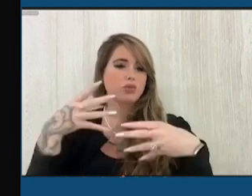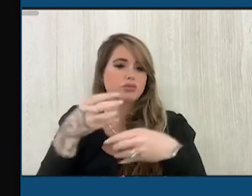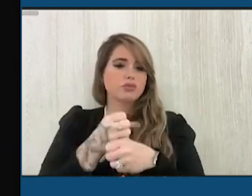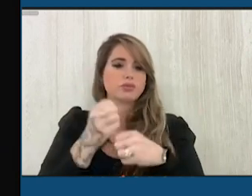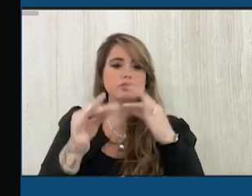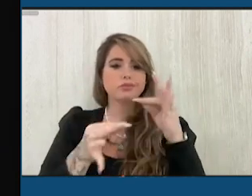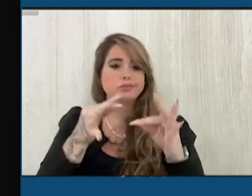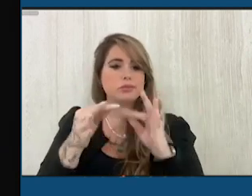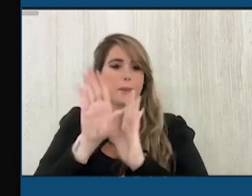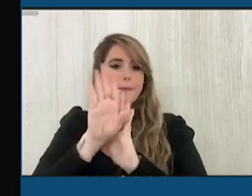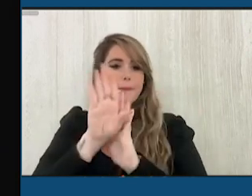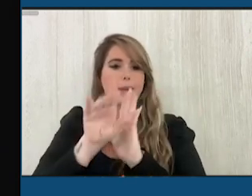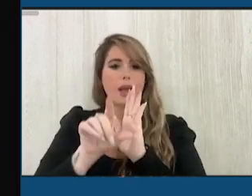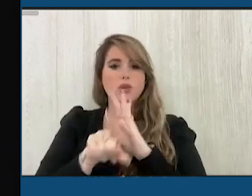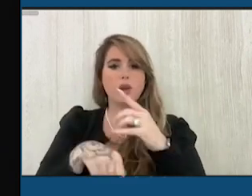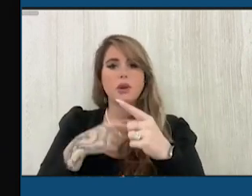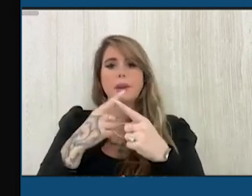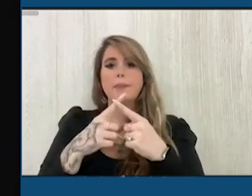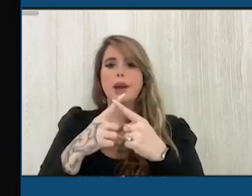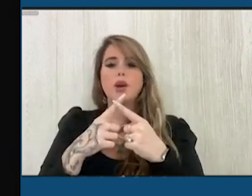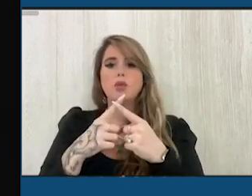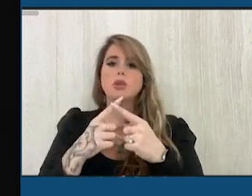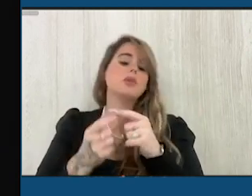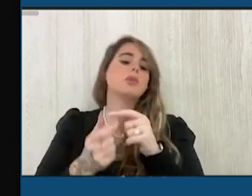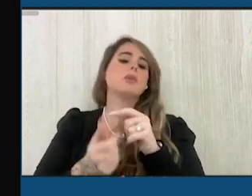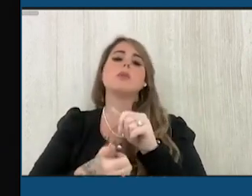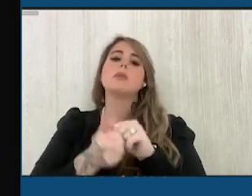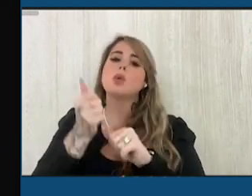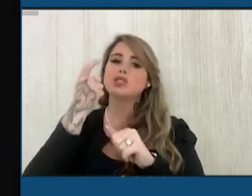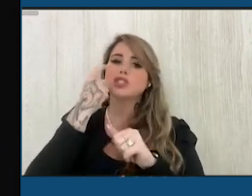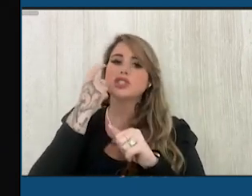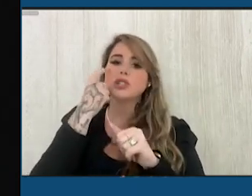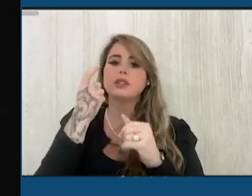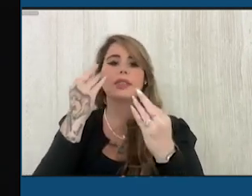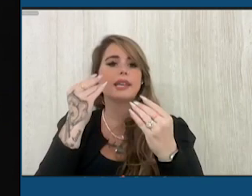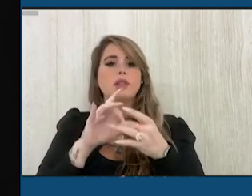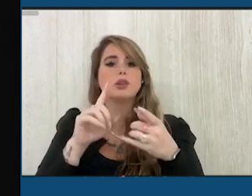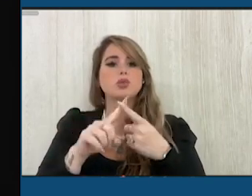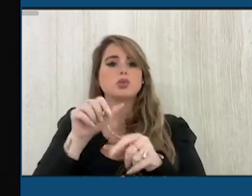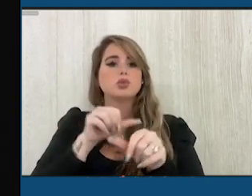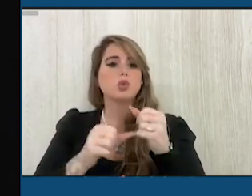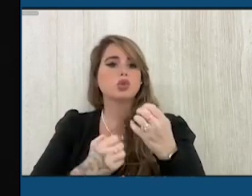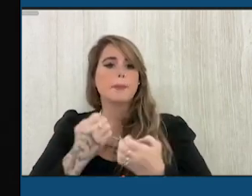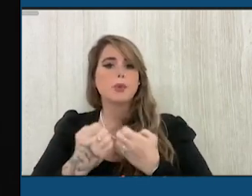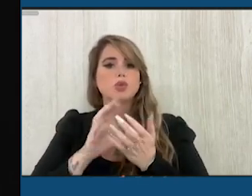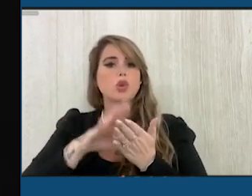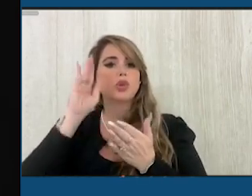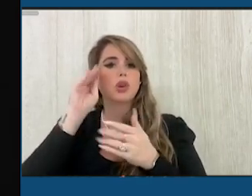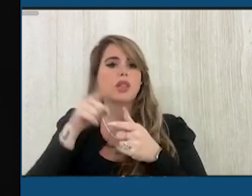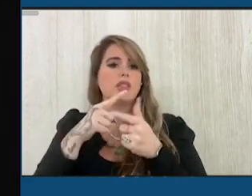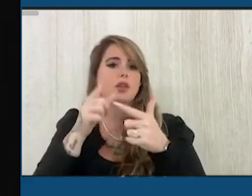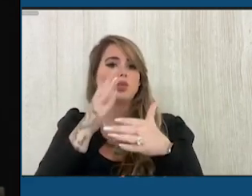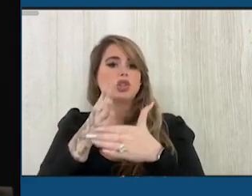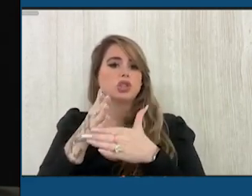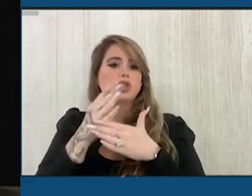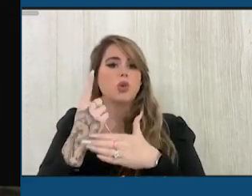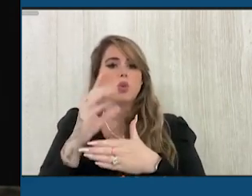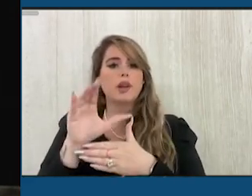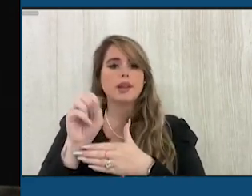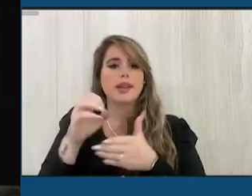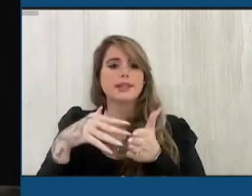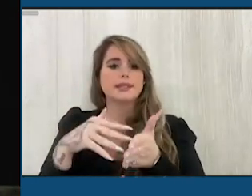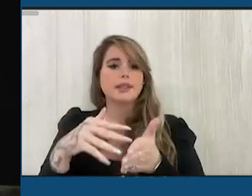background about the most current thinking around social and emotional learning. And then I'm just going to share with you a case study of how we've been